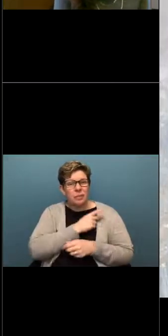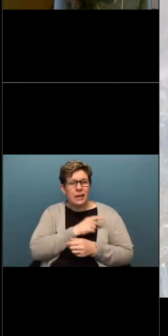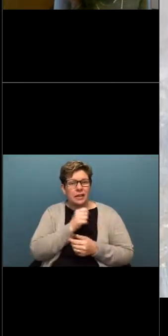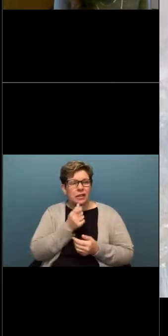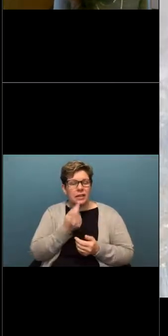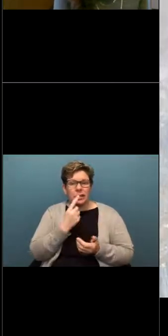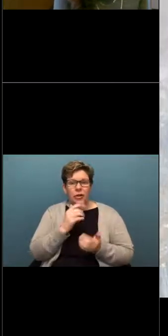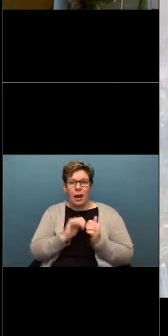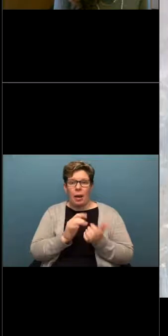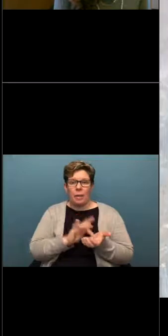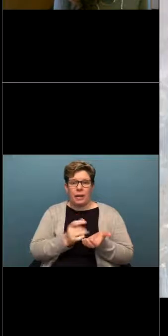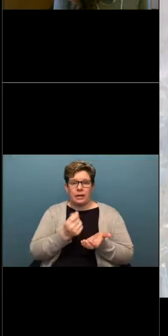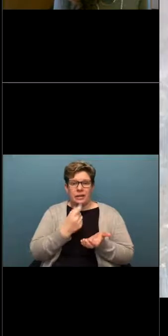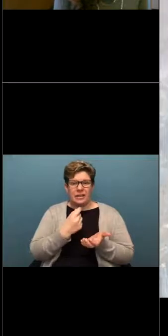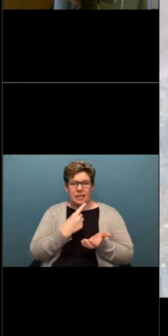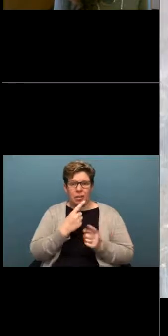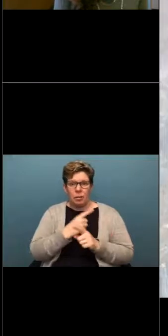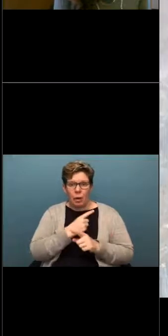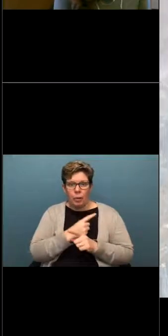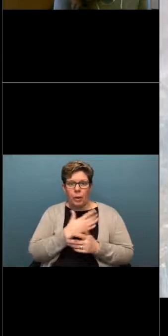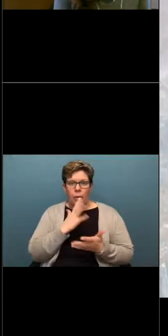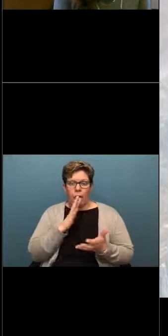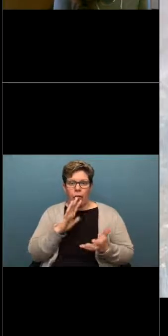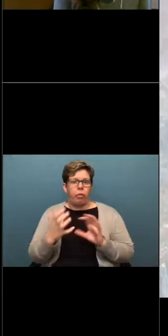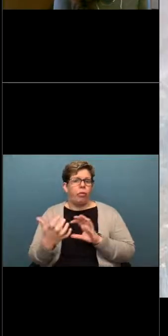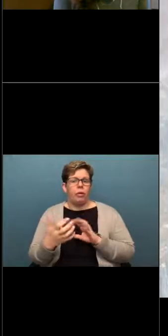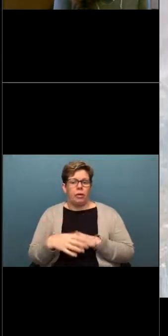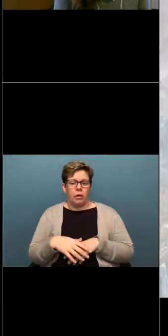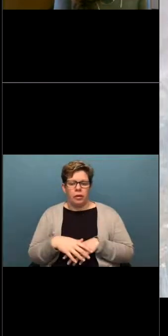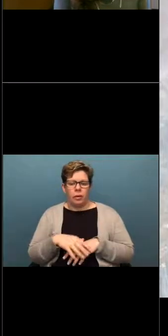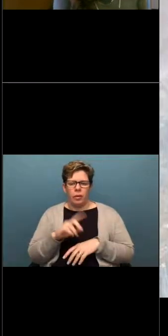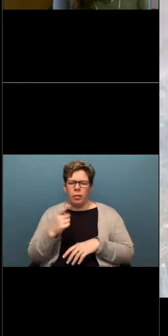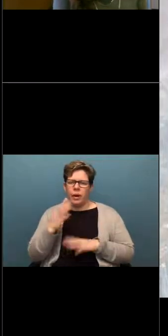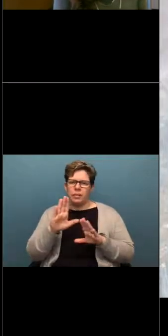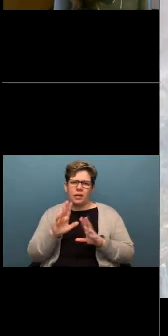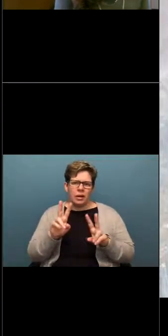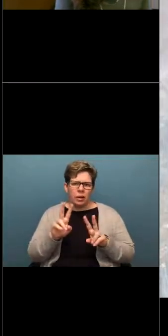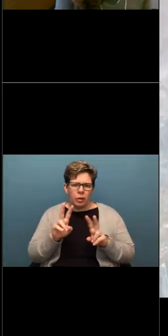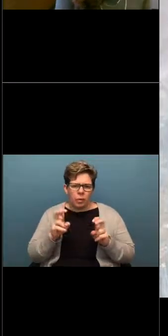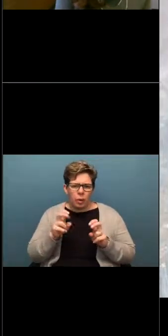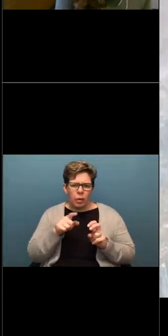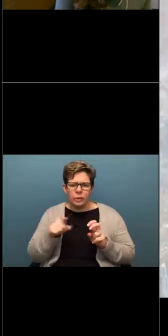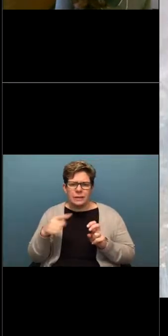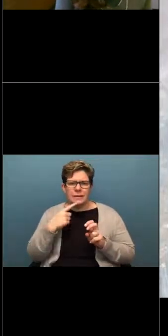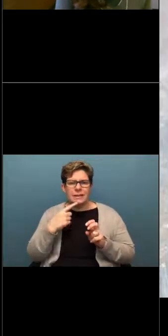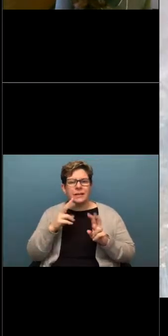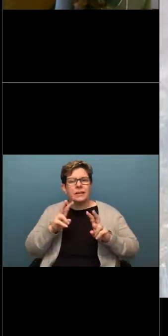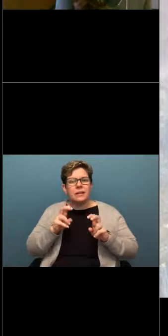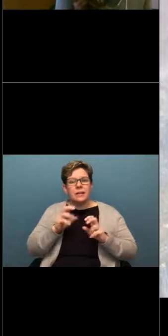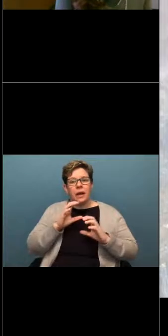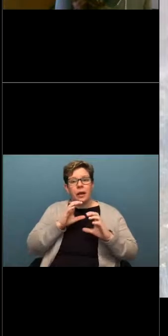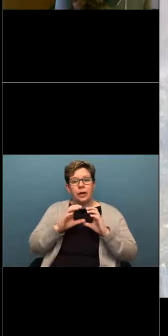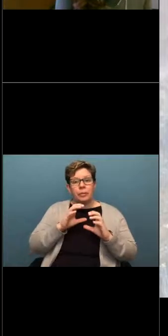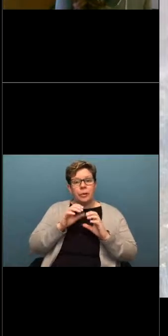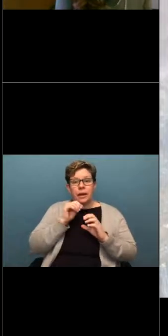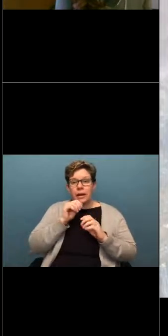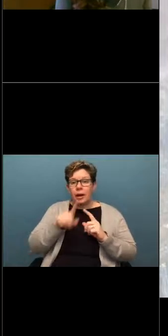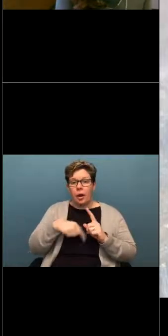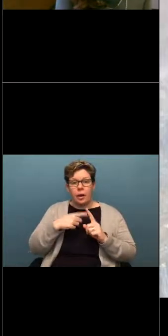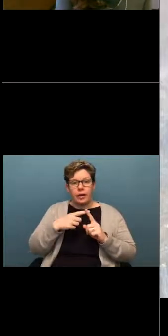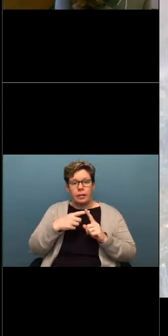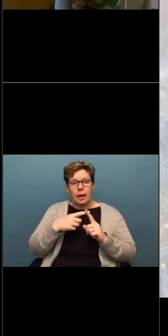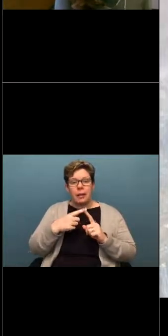great quote from an author and speaker, Simon Sinek. He says, "Communication is not about saying what